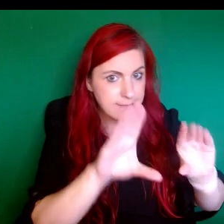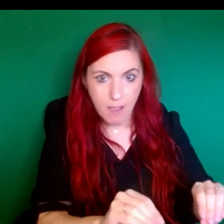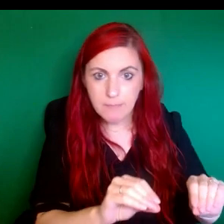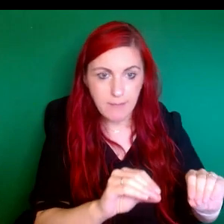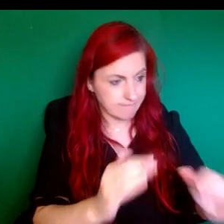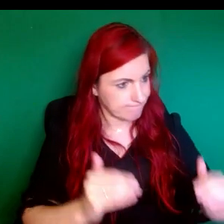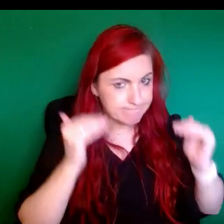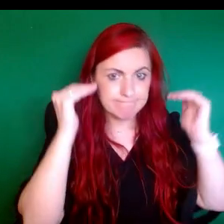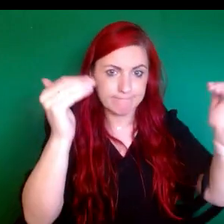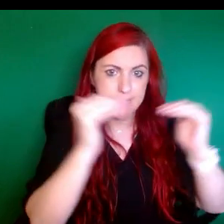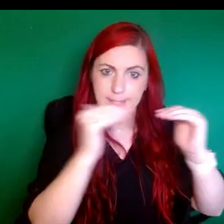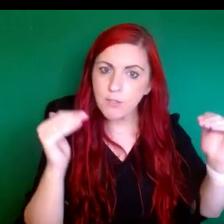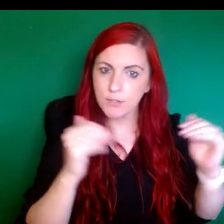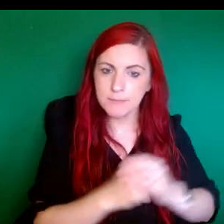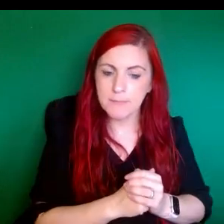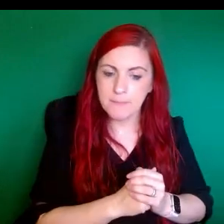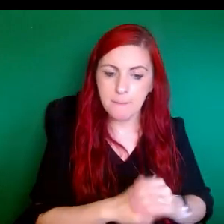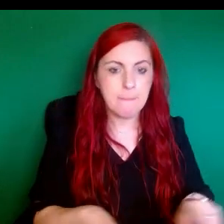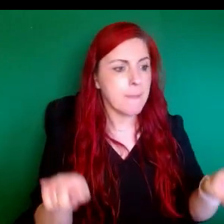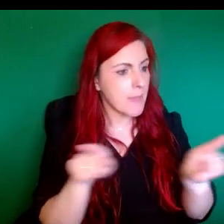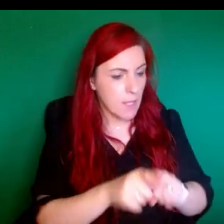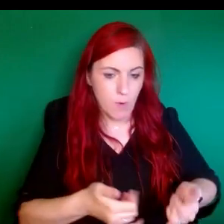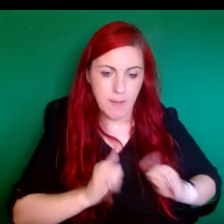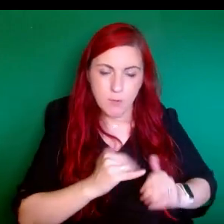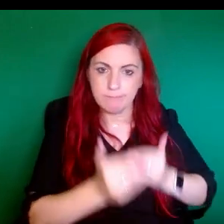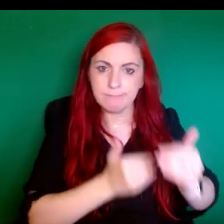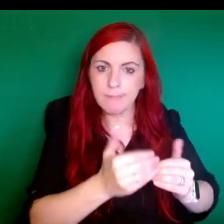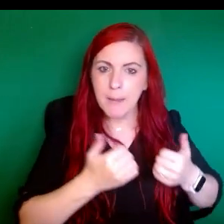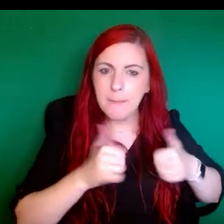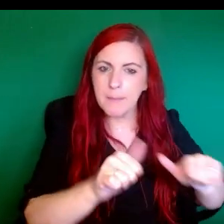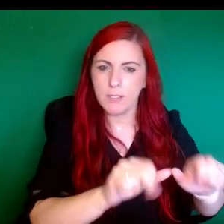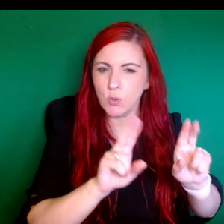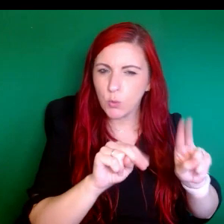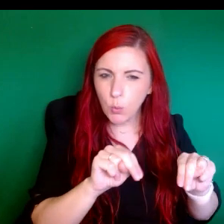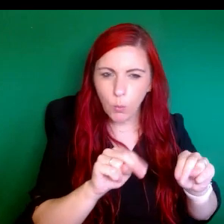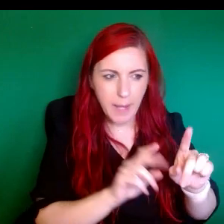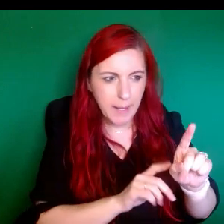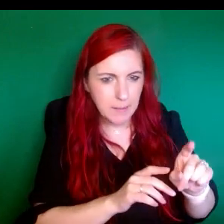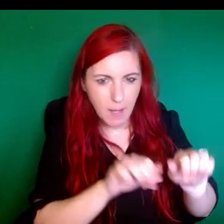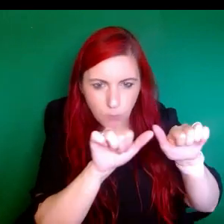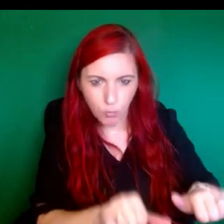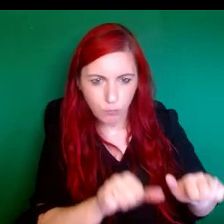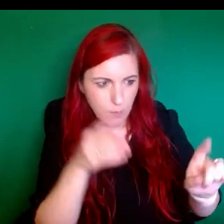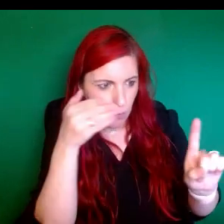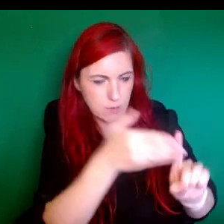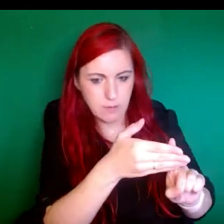progressed the implementation of new and improved approaches, most notably the further rollout of trauma-informed practice.